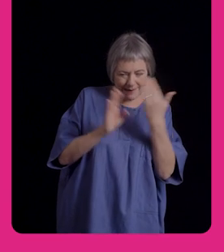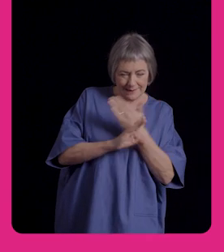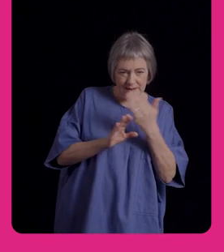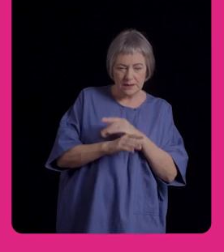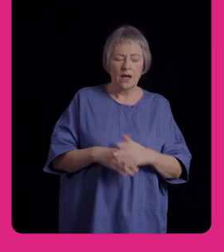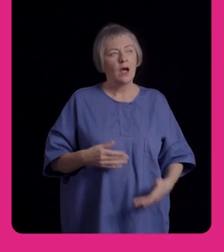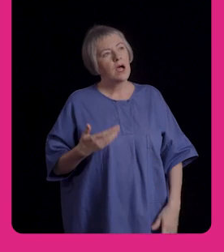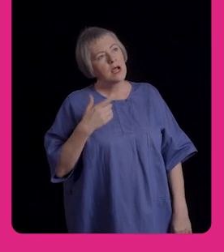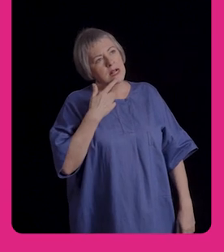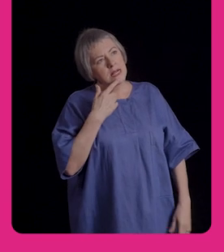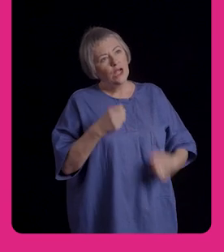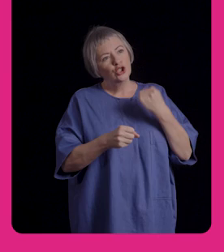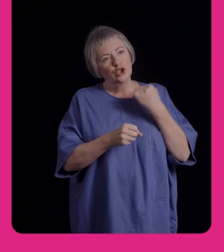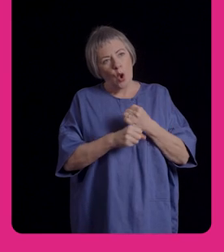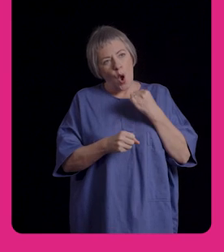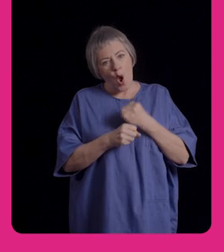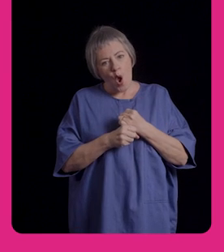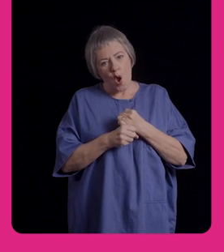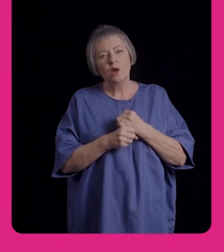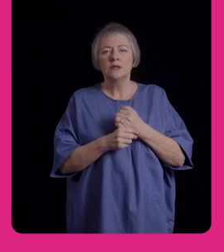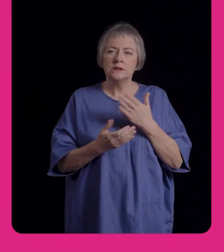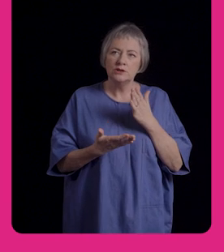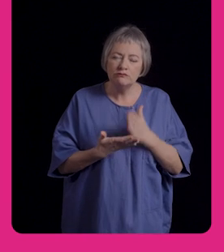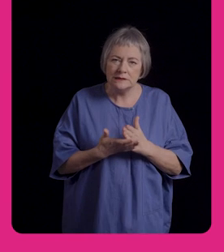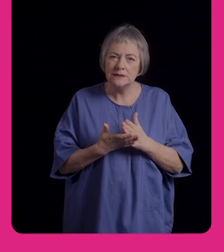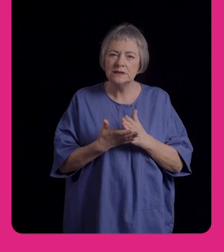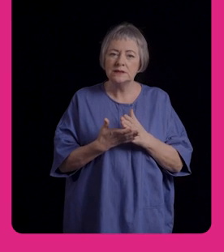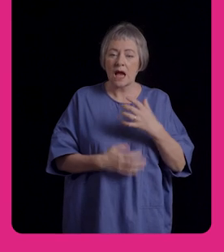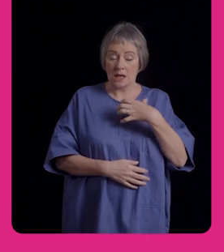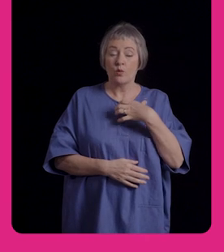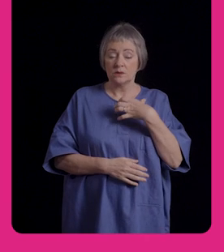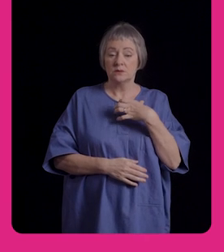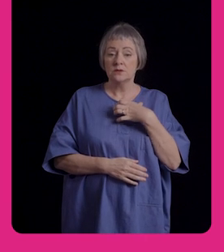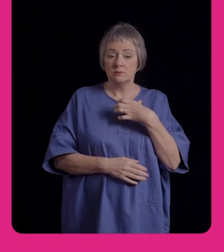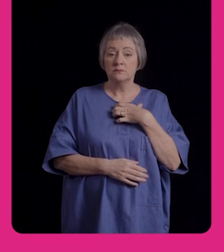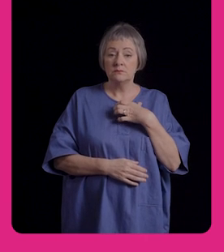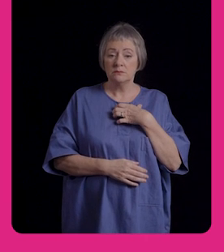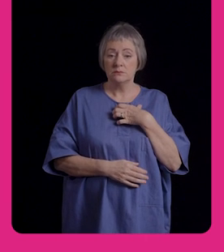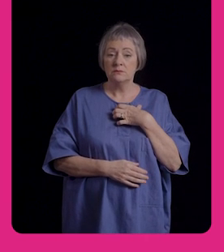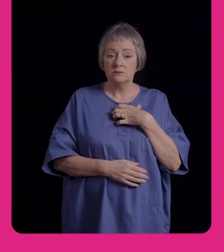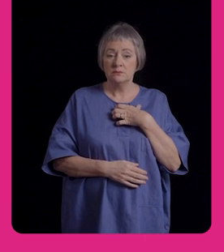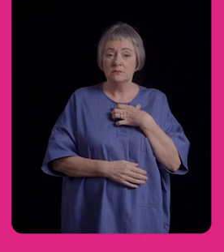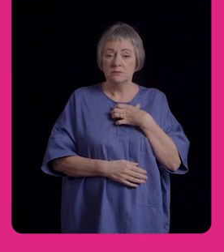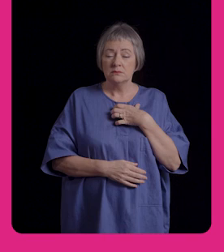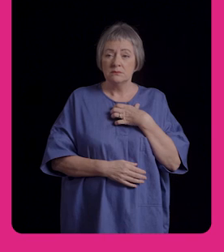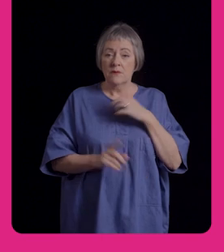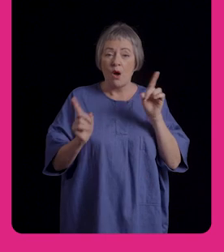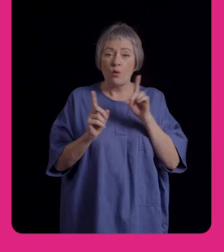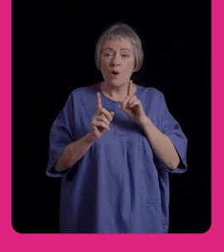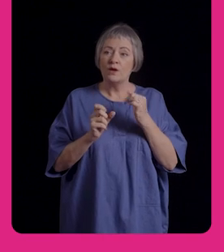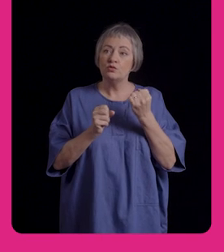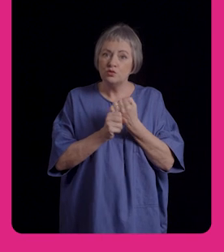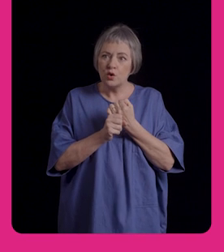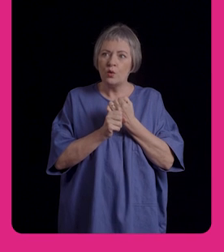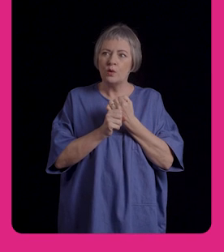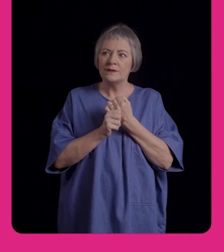hidden? George is fundamentally a coward. George will do what